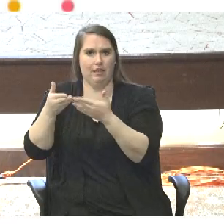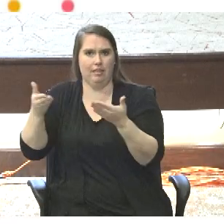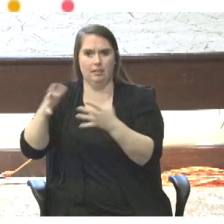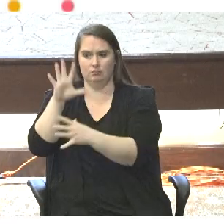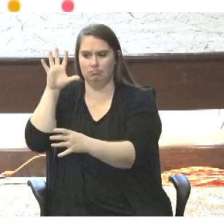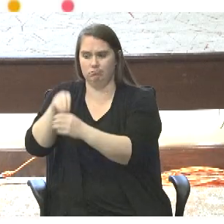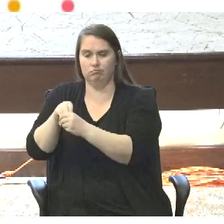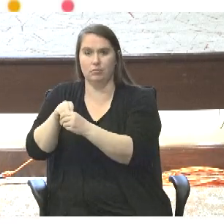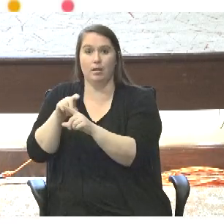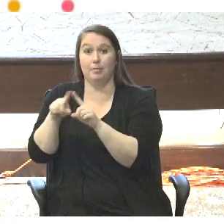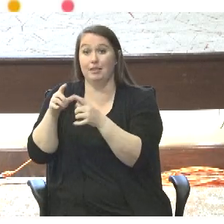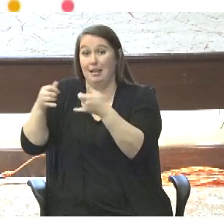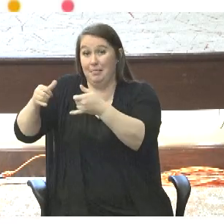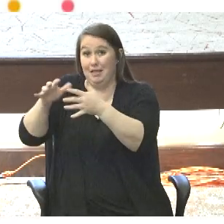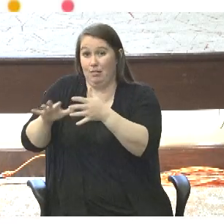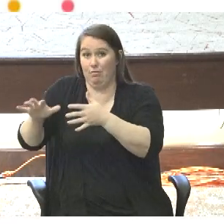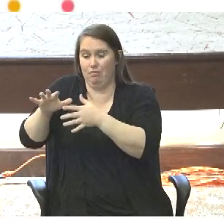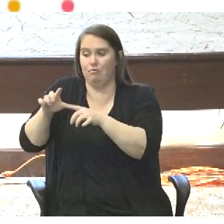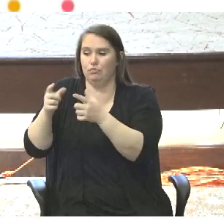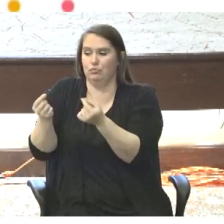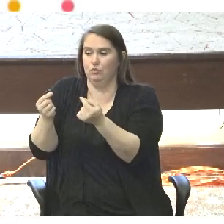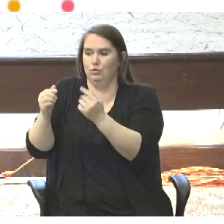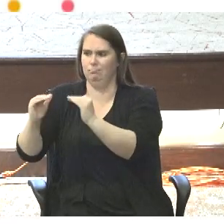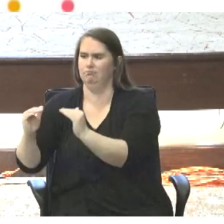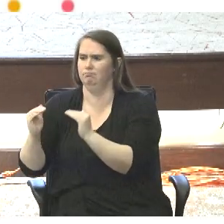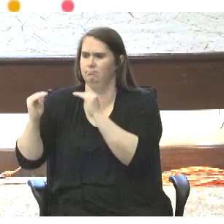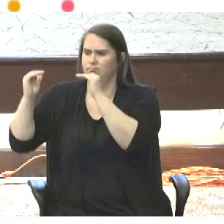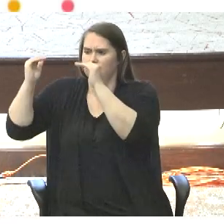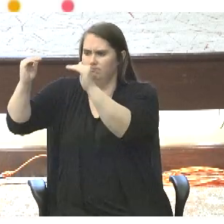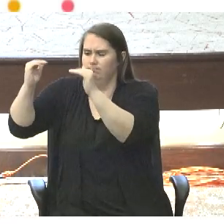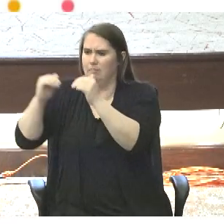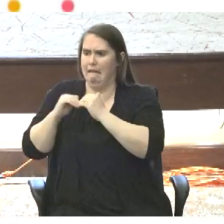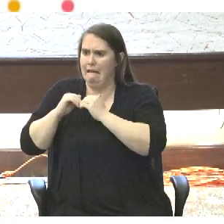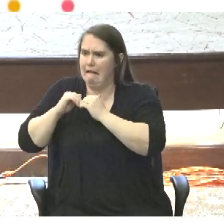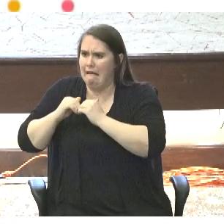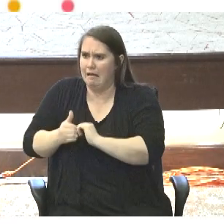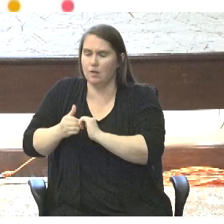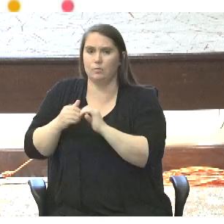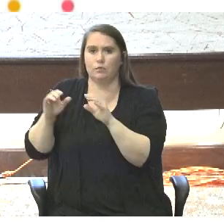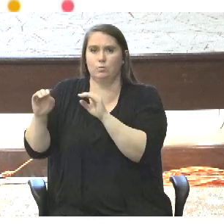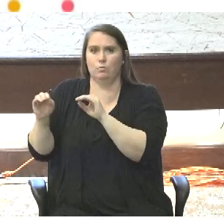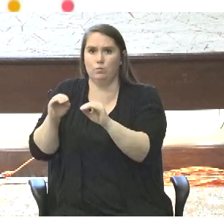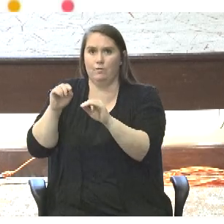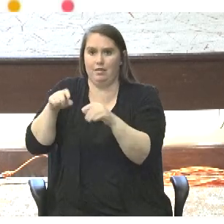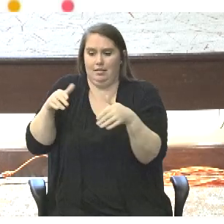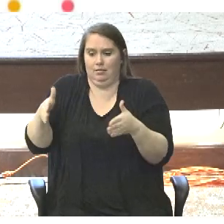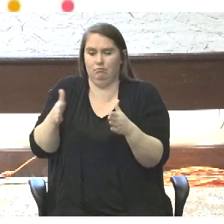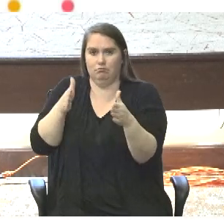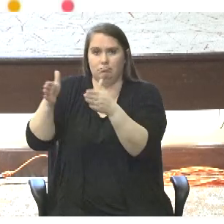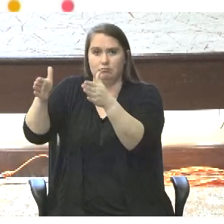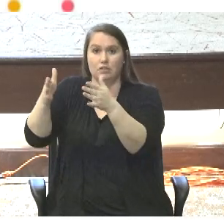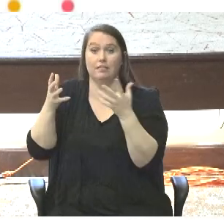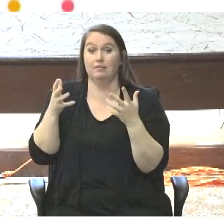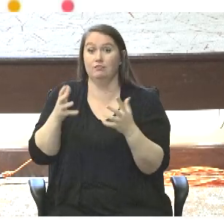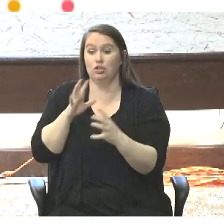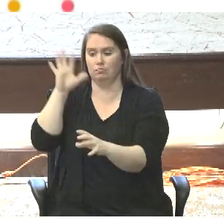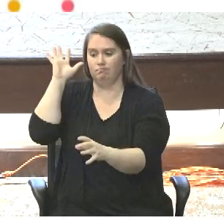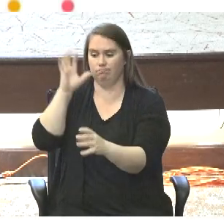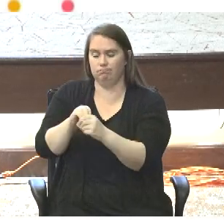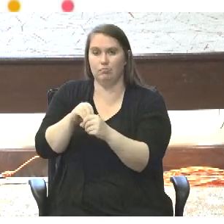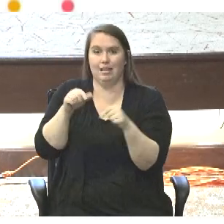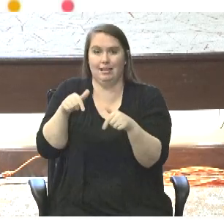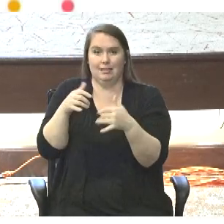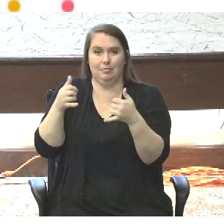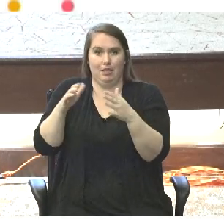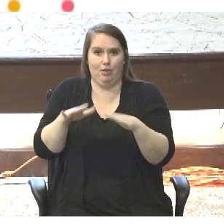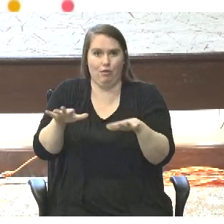at a playground. So to take the step forward and move in this direction really speaks to how inclusive this